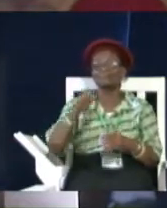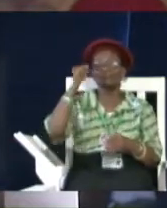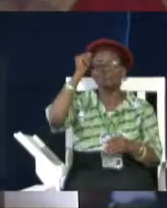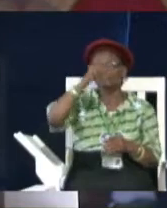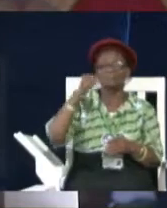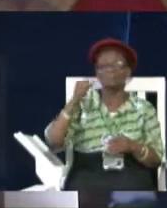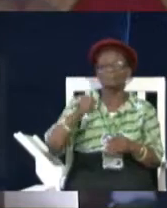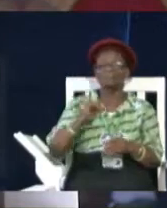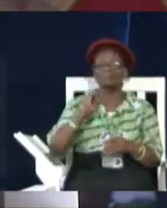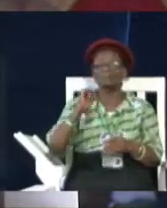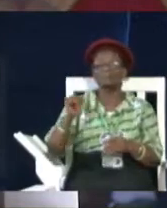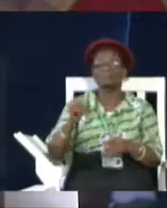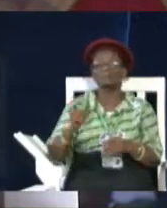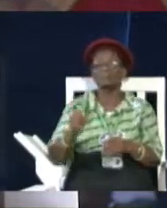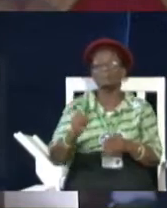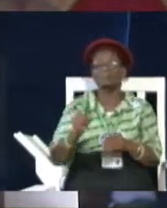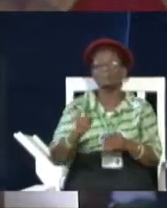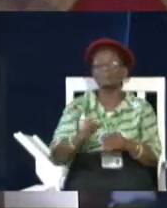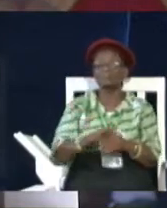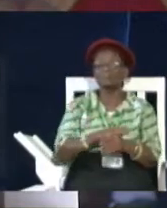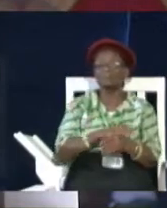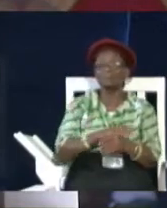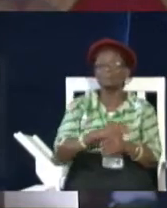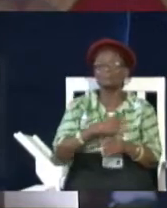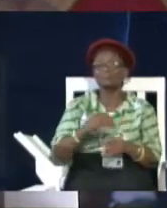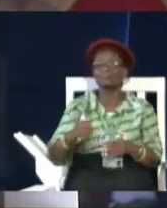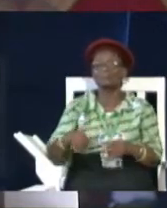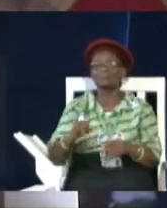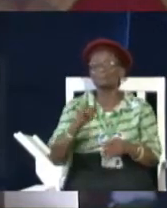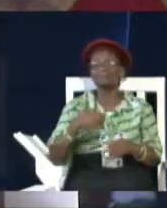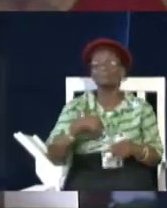still hold seven services on Sunday.